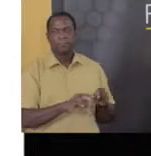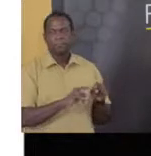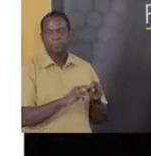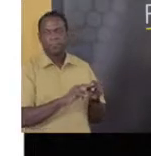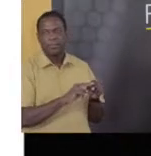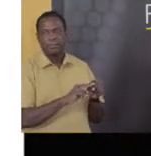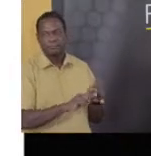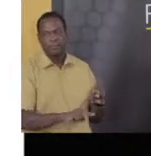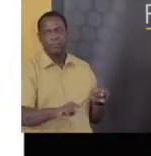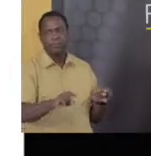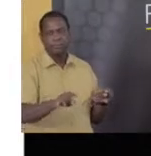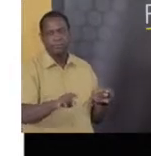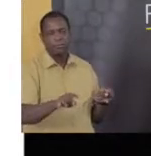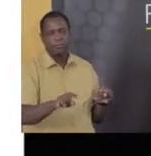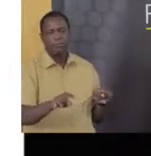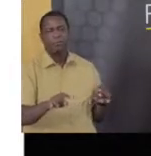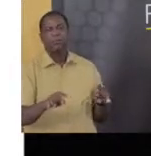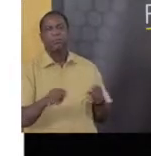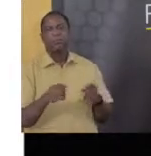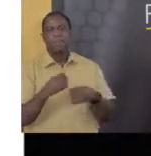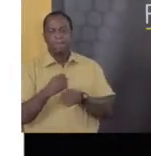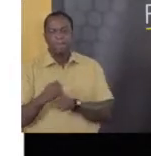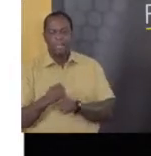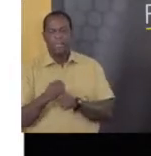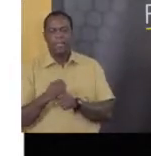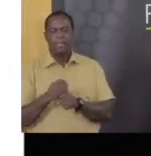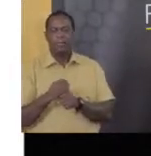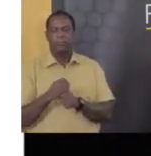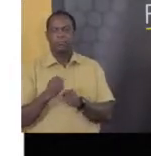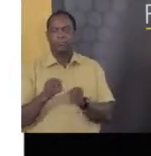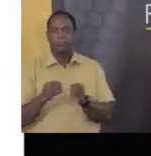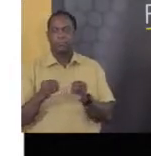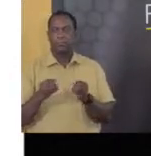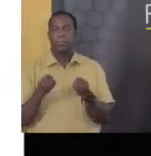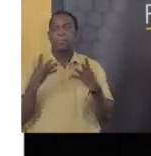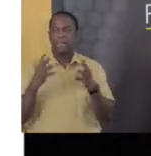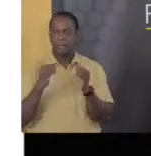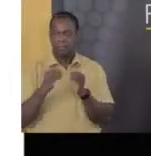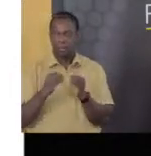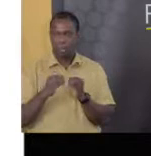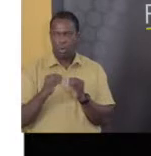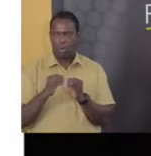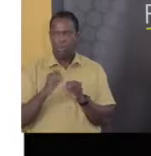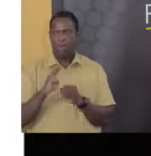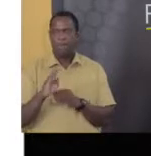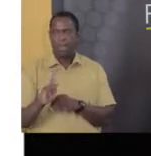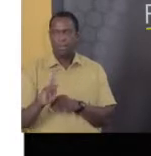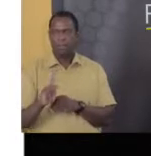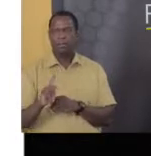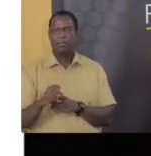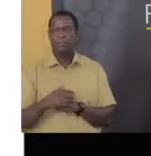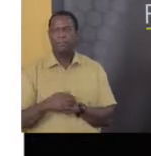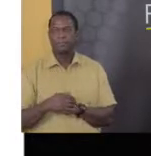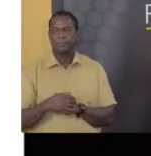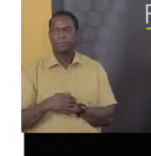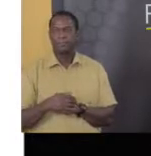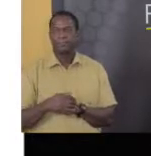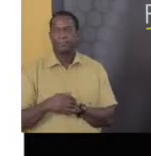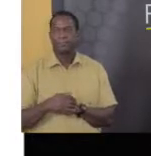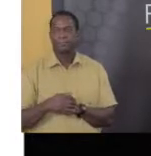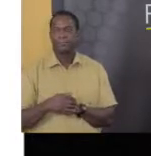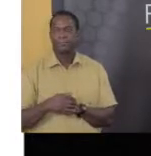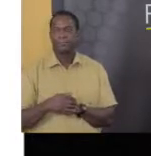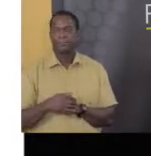bulk production begins. And you have what you call inline inspection. So while things are